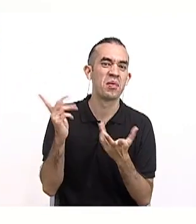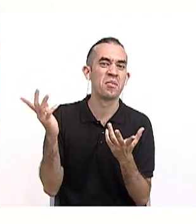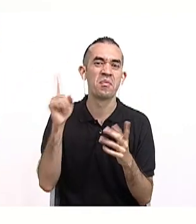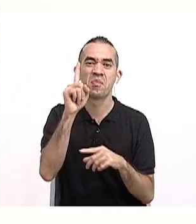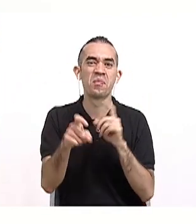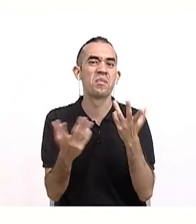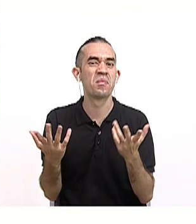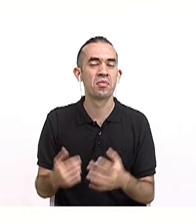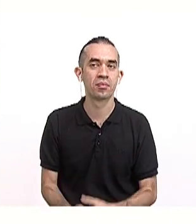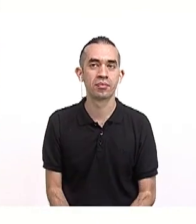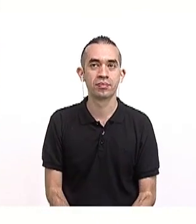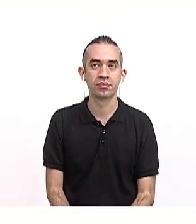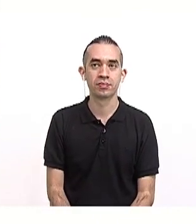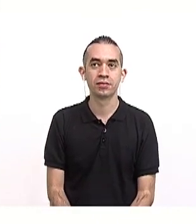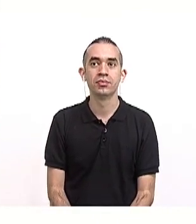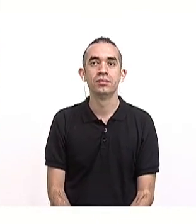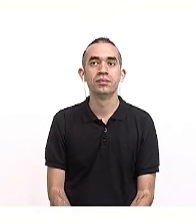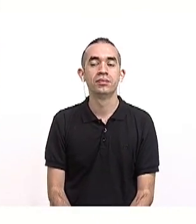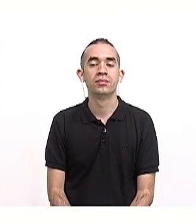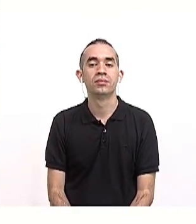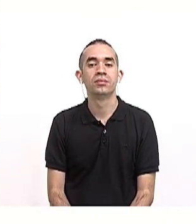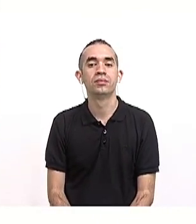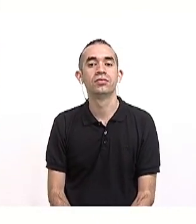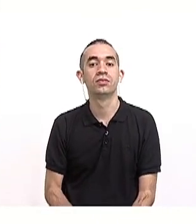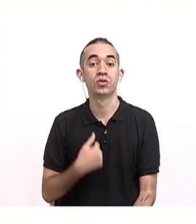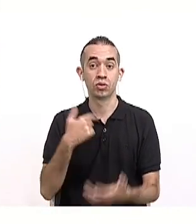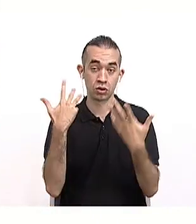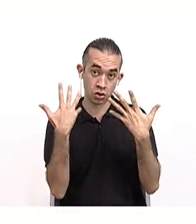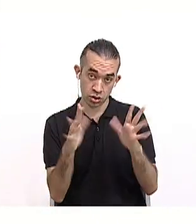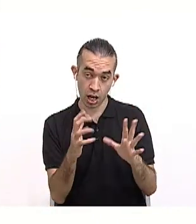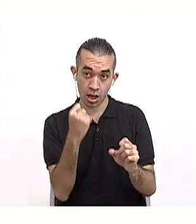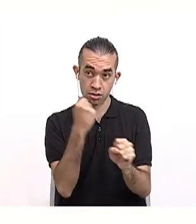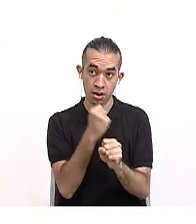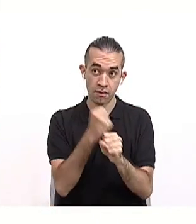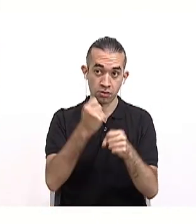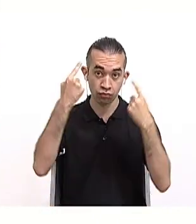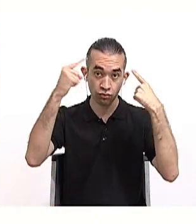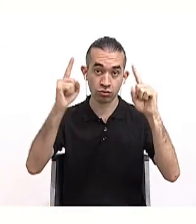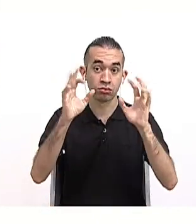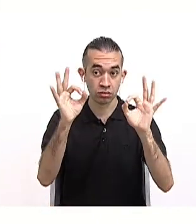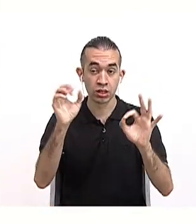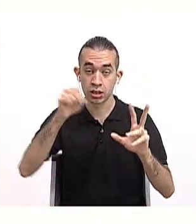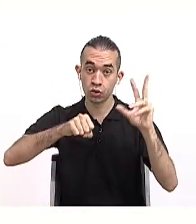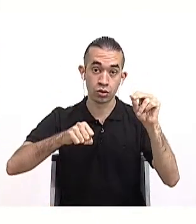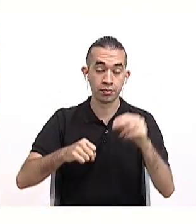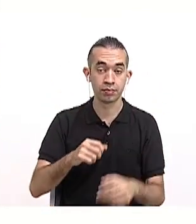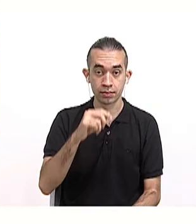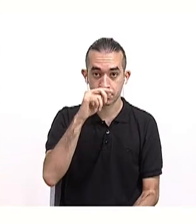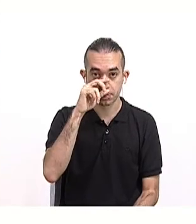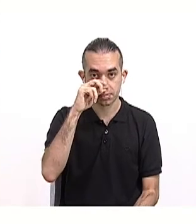okay? So, did I carry out the tasks? Yes or no?